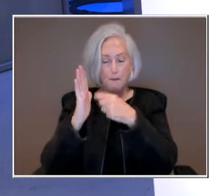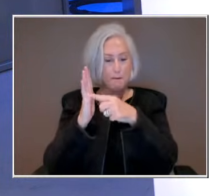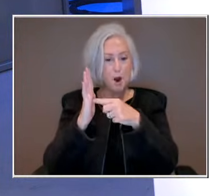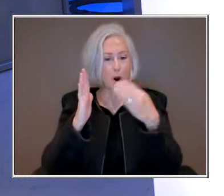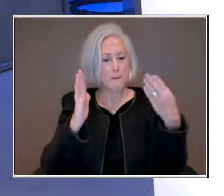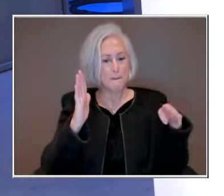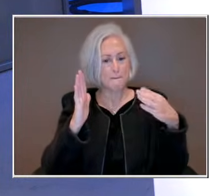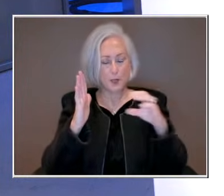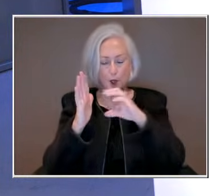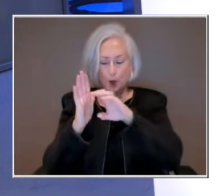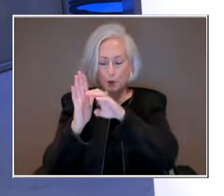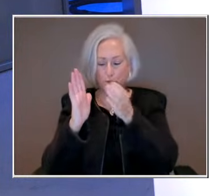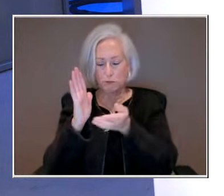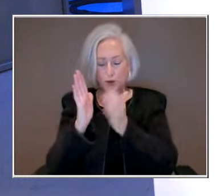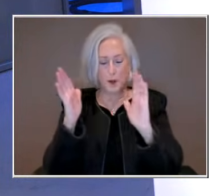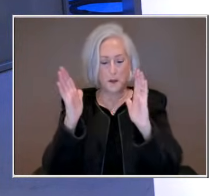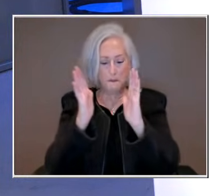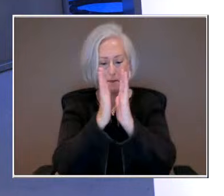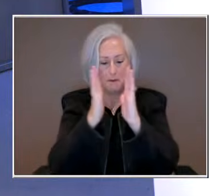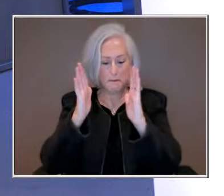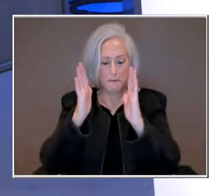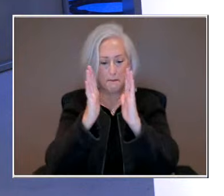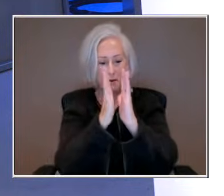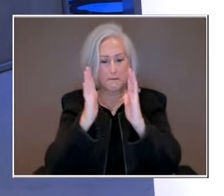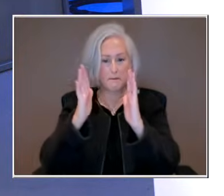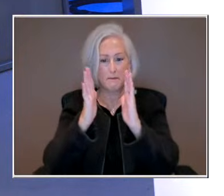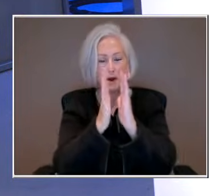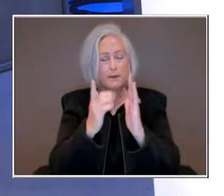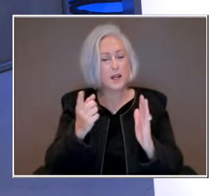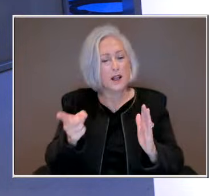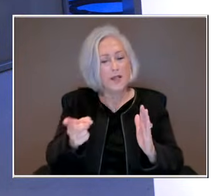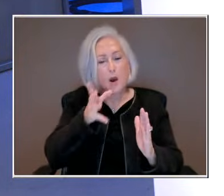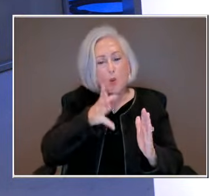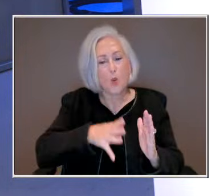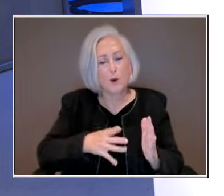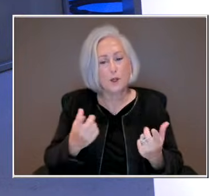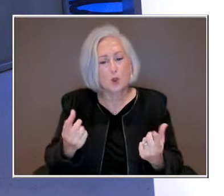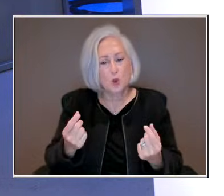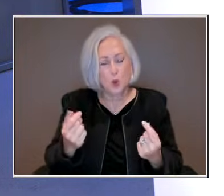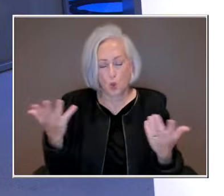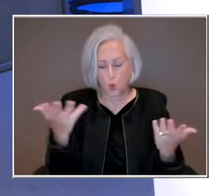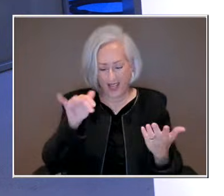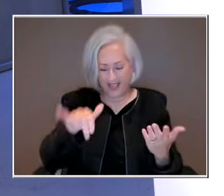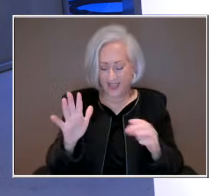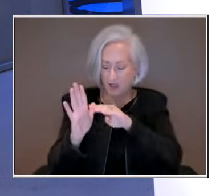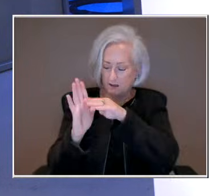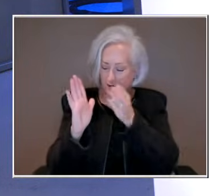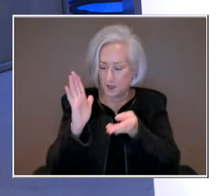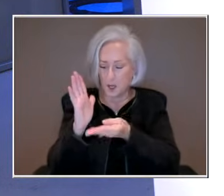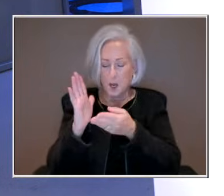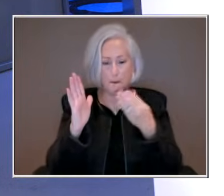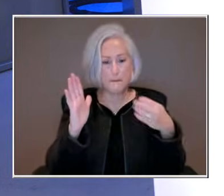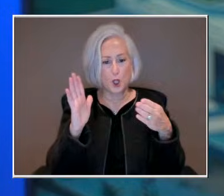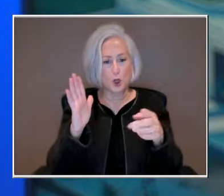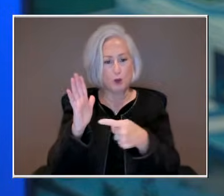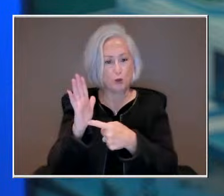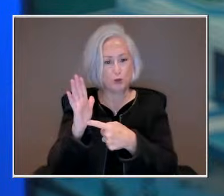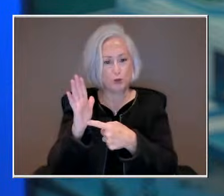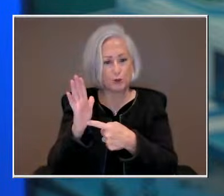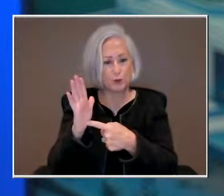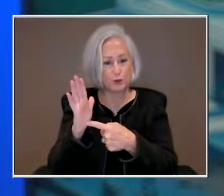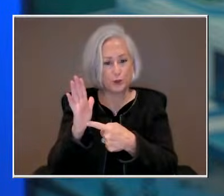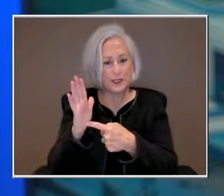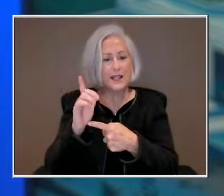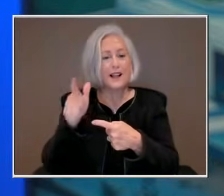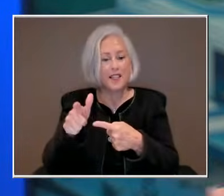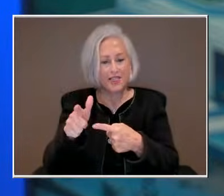trying to hit. What is she doing with the blue thing? What's that blue thing in her hand? The blue sensor that she had on is what records her clap.